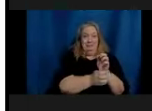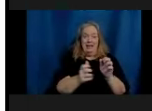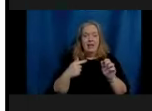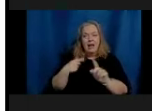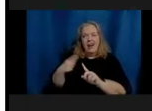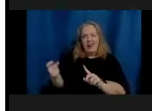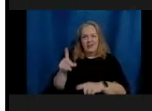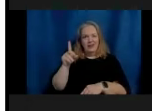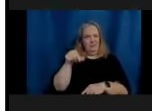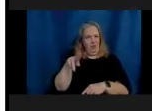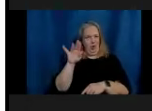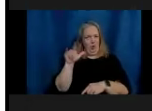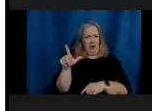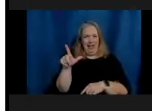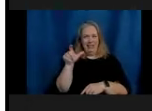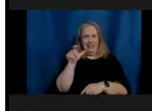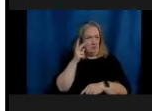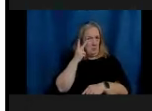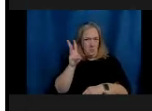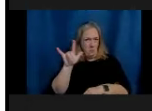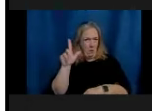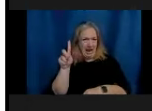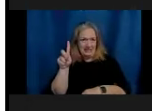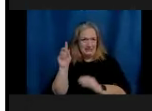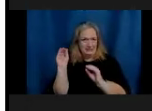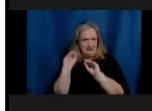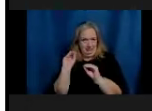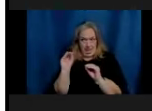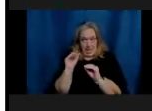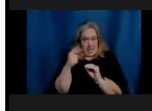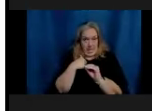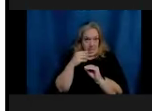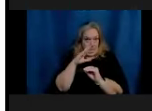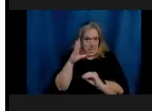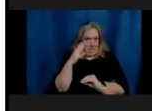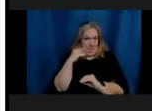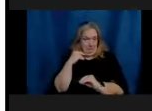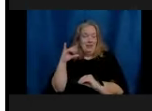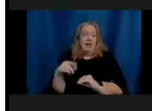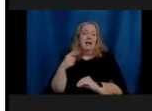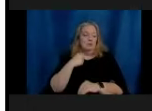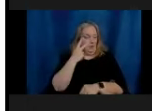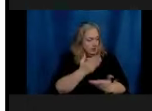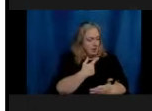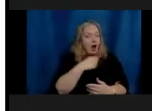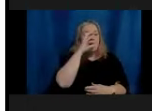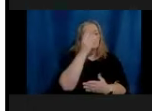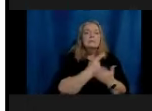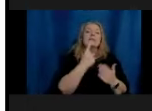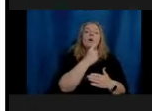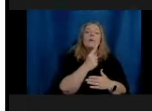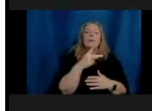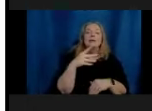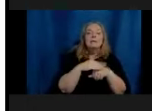a domesticated thing. You don't really get them in the wild, or at least I'm not used to it. So when I first saw them, I thought they were someone's pet that was free